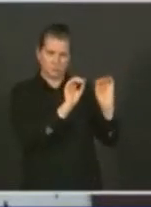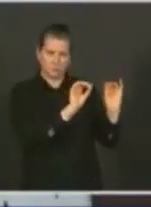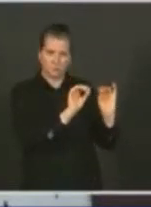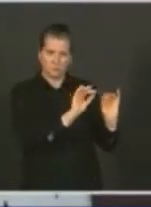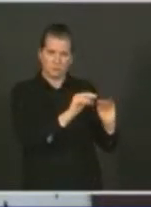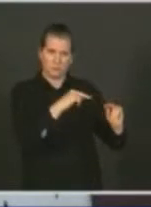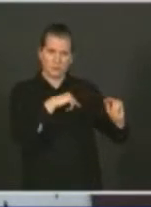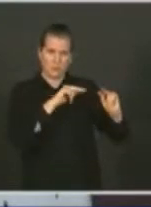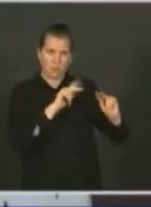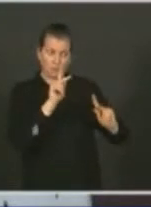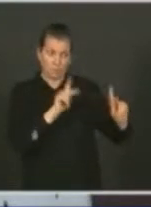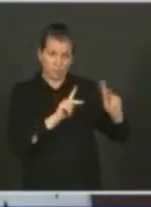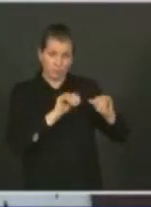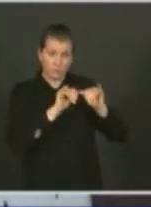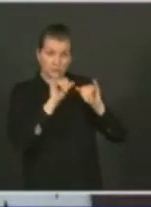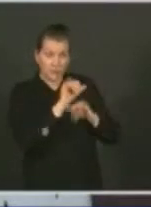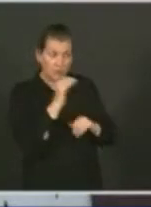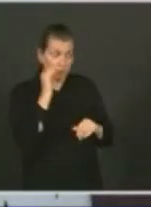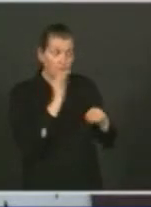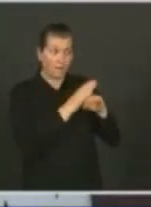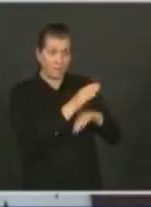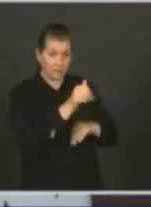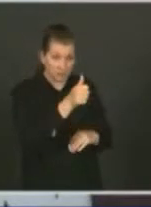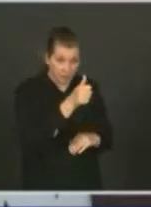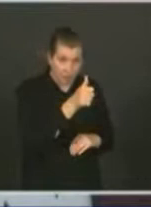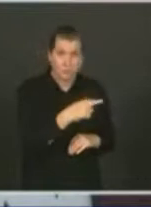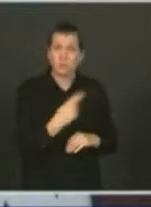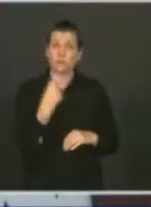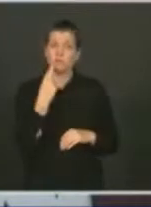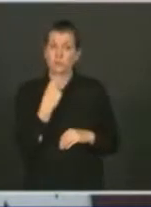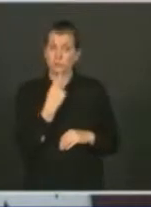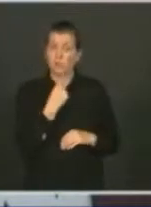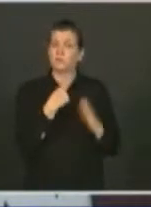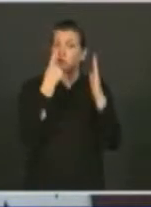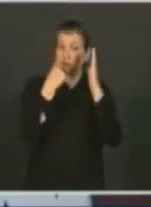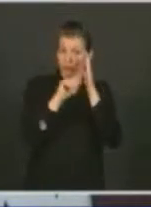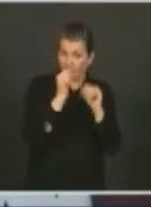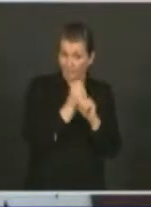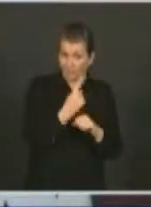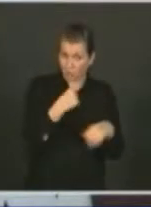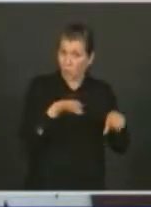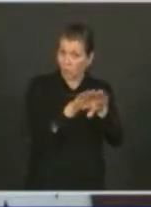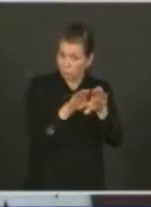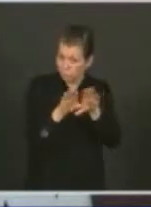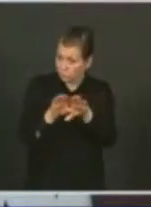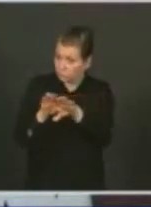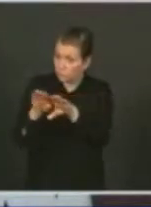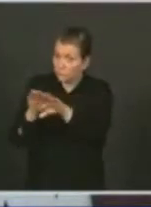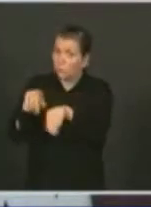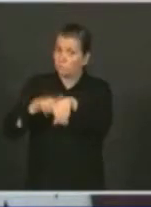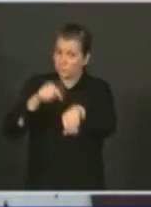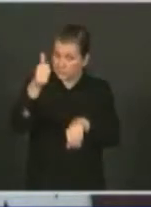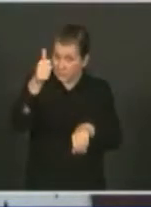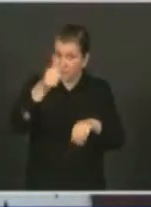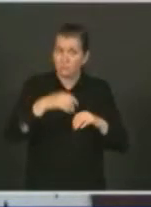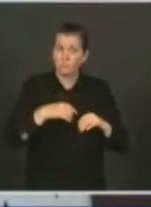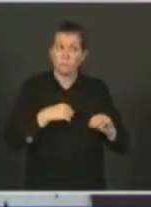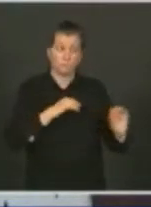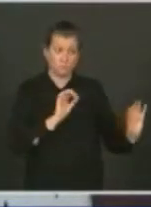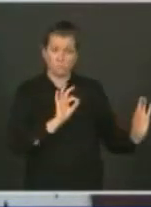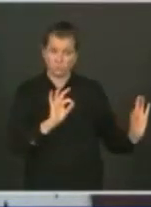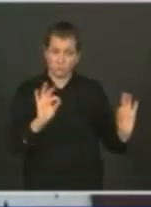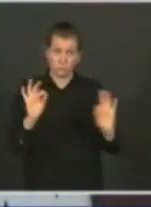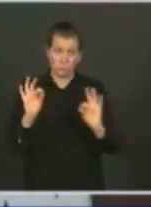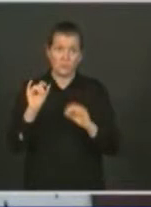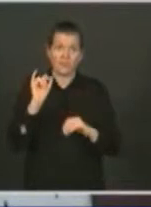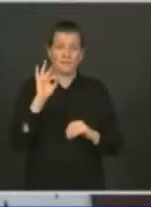o'clock? We're seeing, are the restaurants empty after 10 o'clock? So if we start to see more of that buy-in,